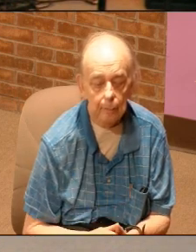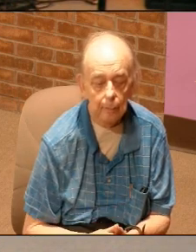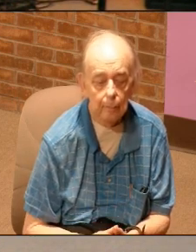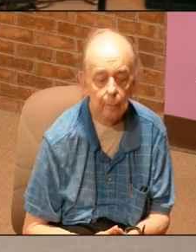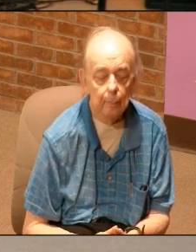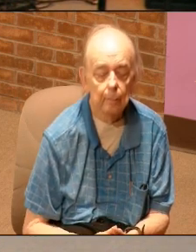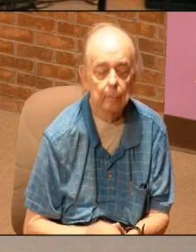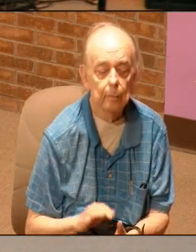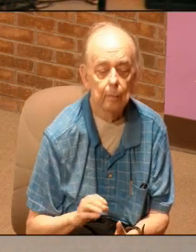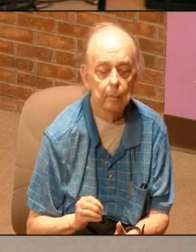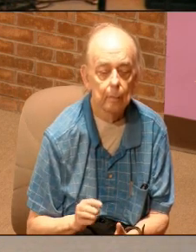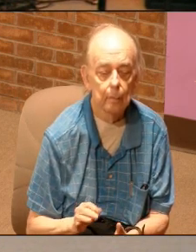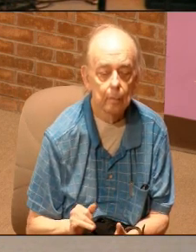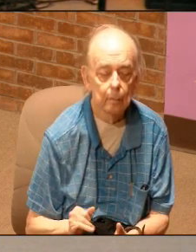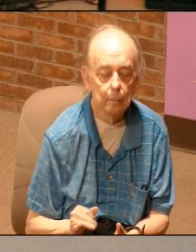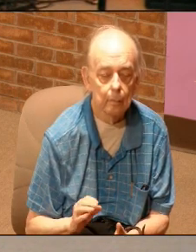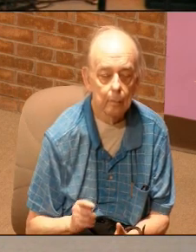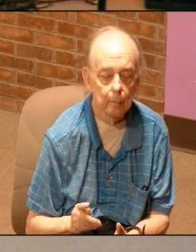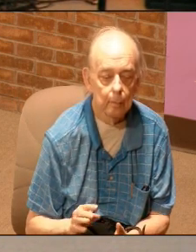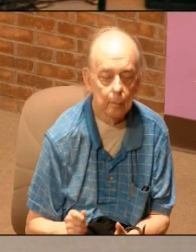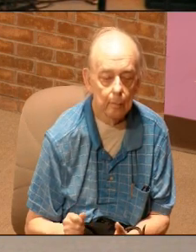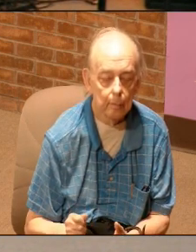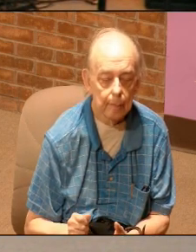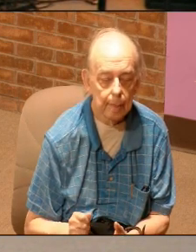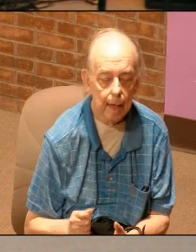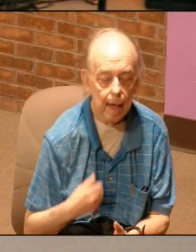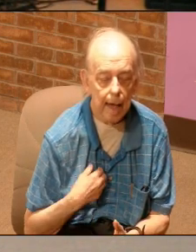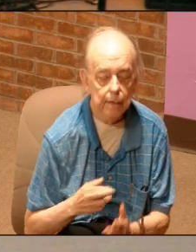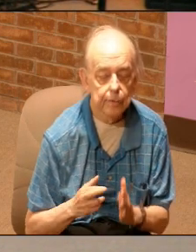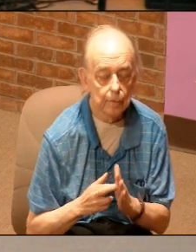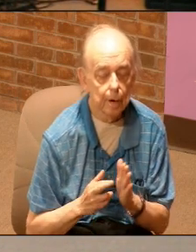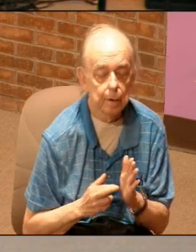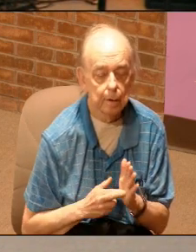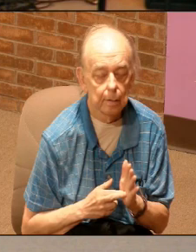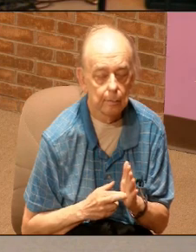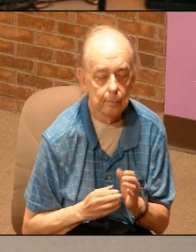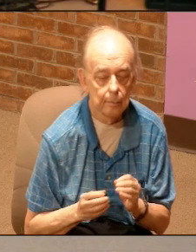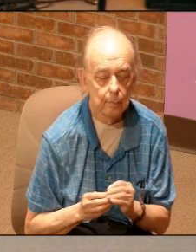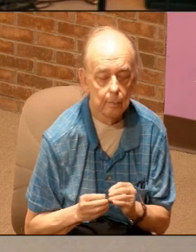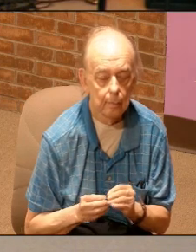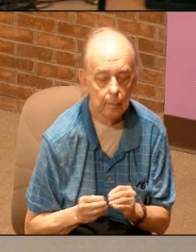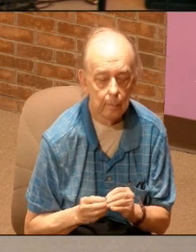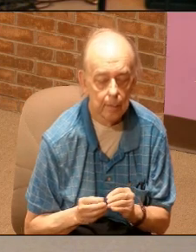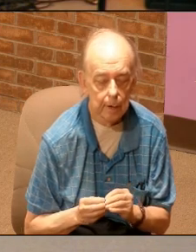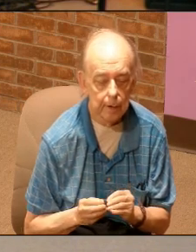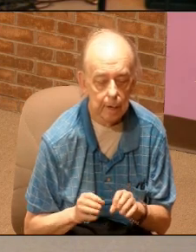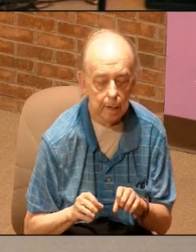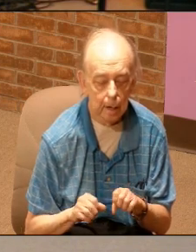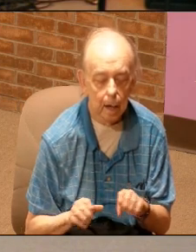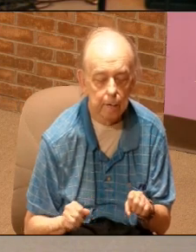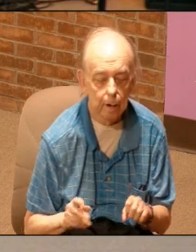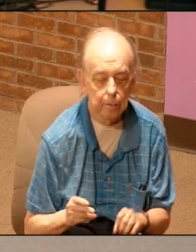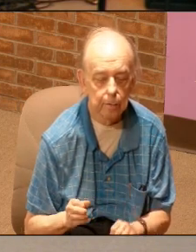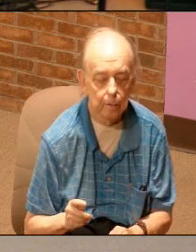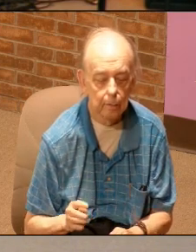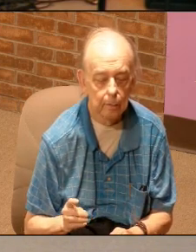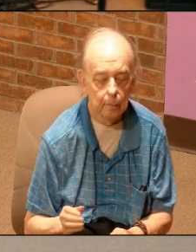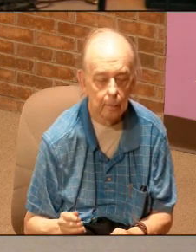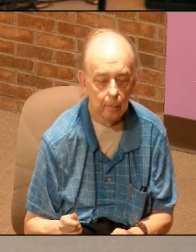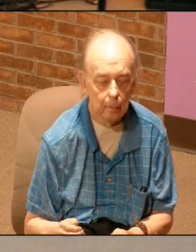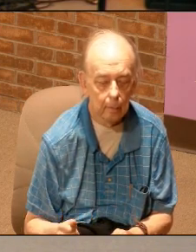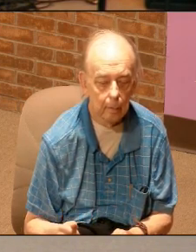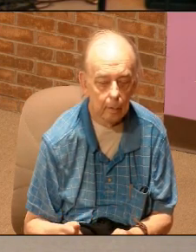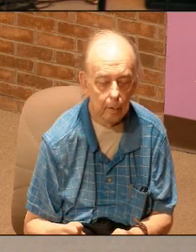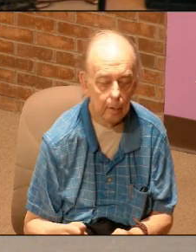Joey Chestnut is the record holder of eating hot dogs. It's in